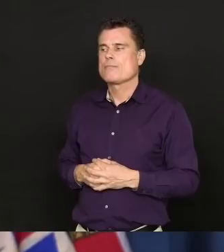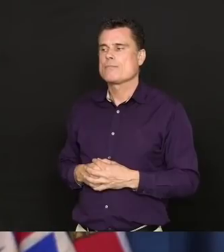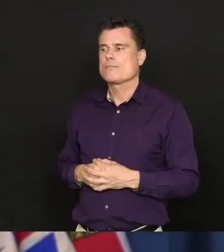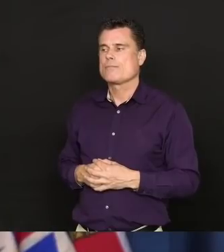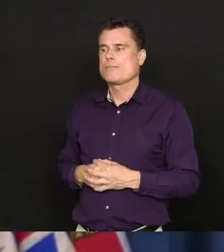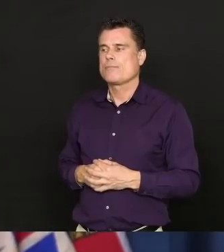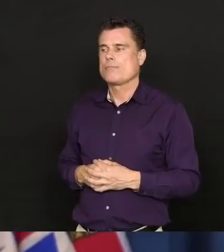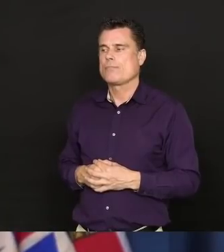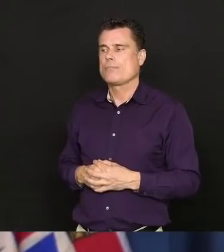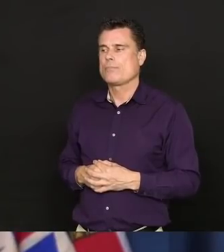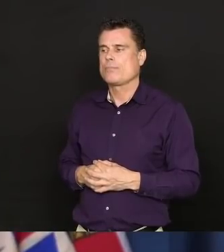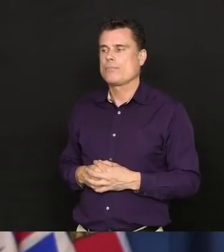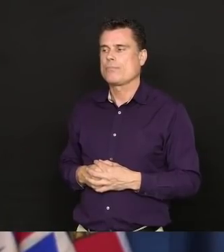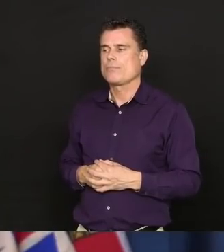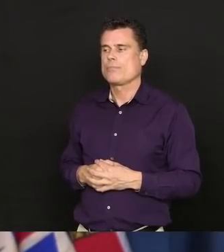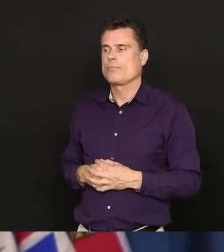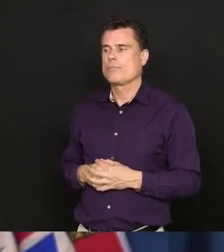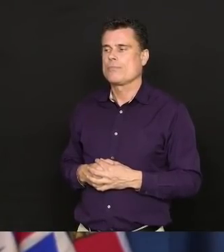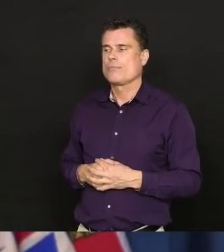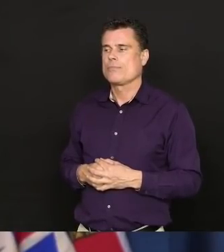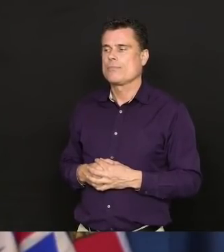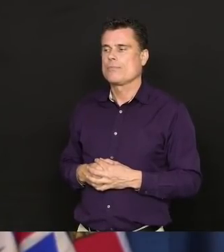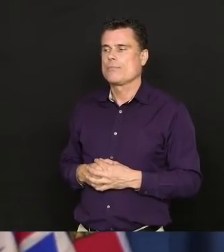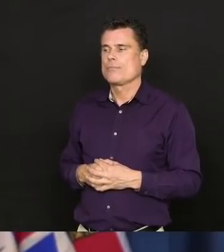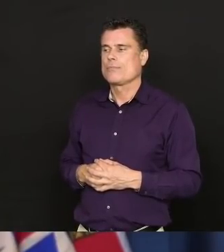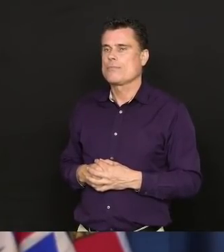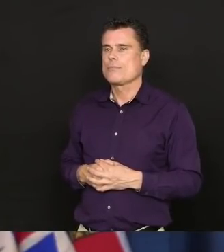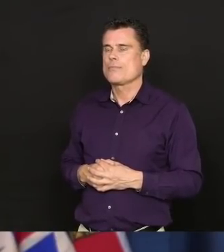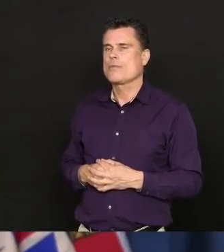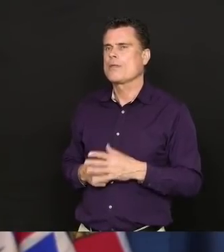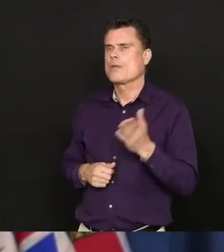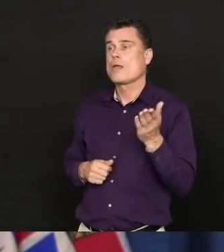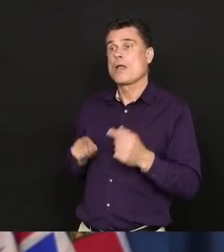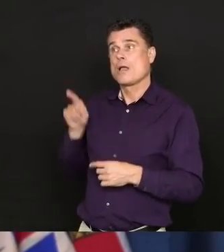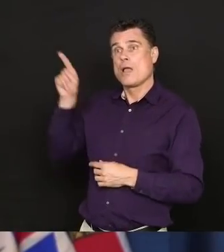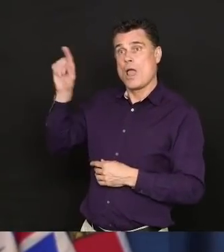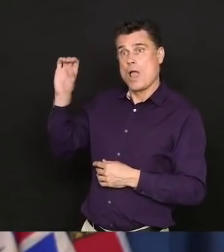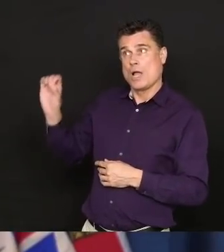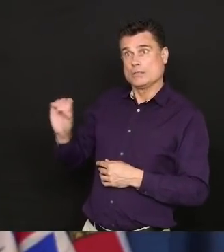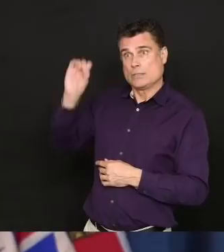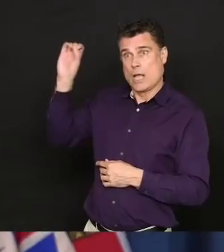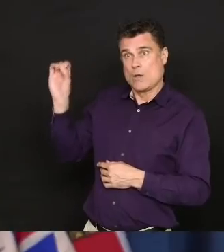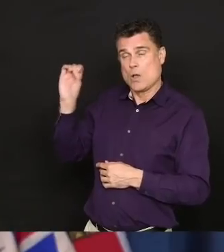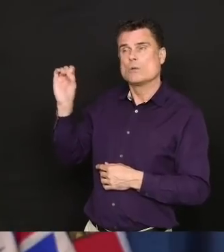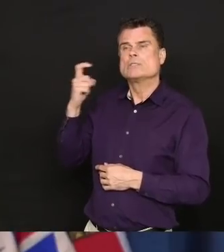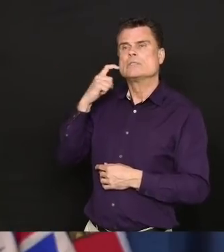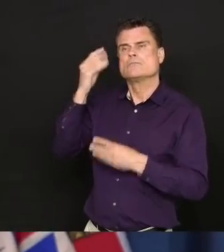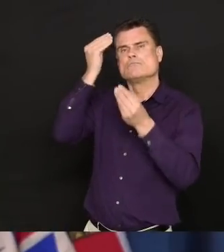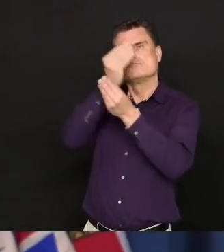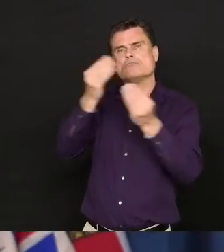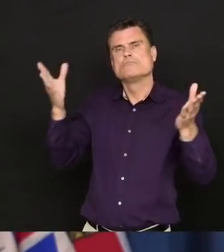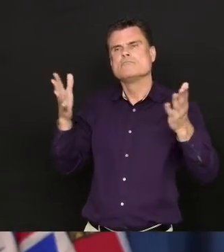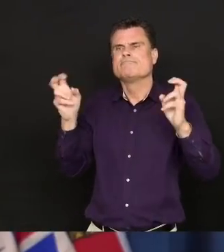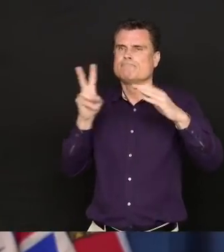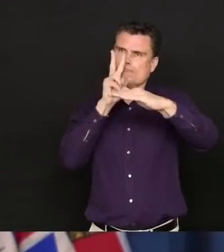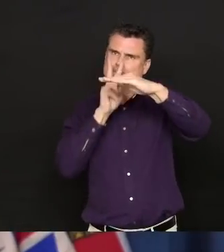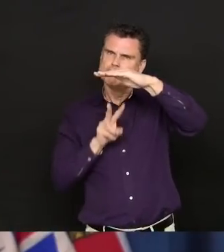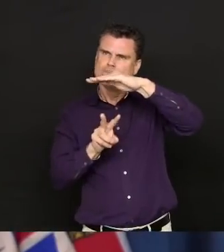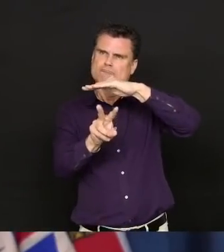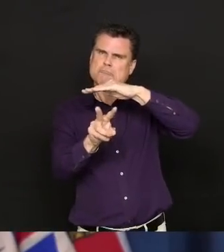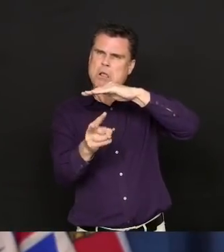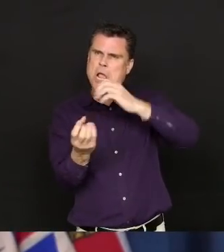projected death totals. Ontario came out with their projected body count,